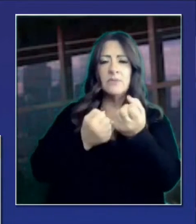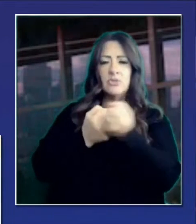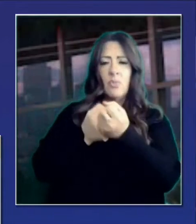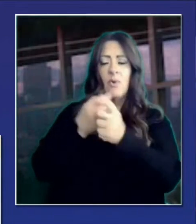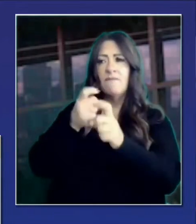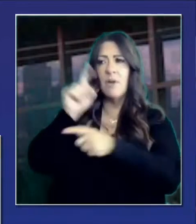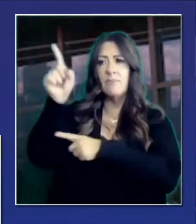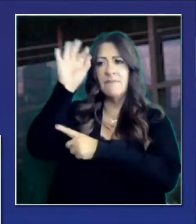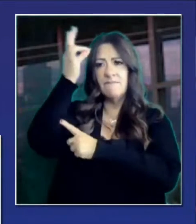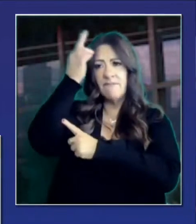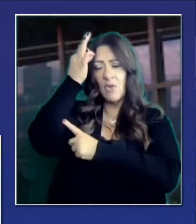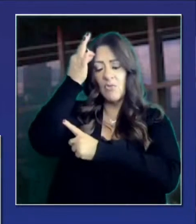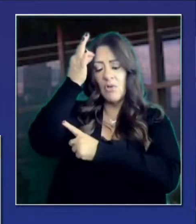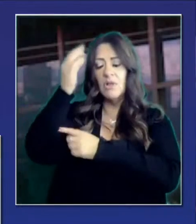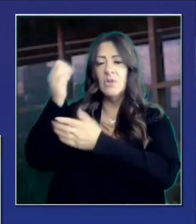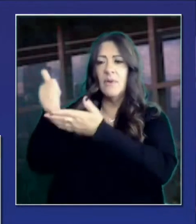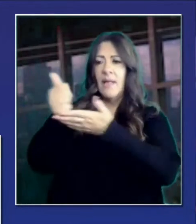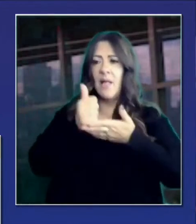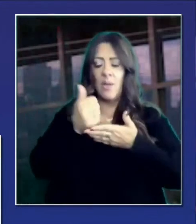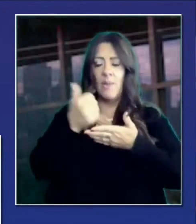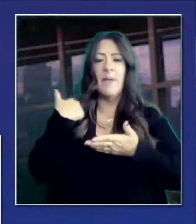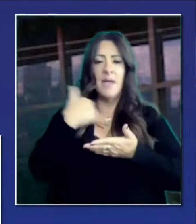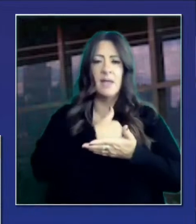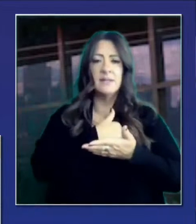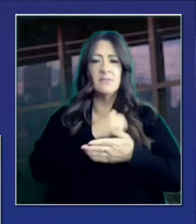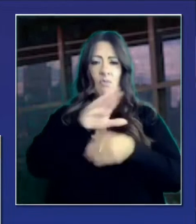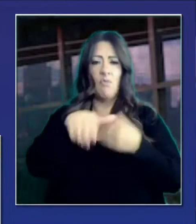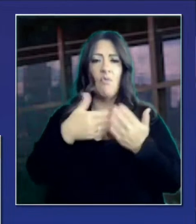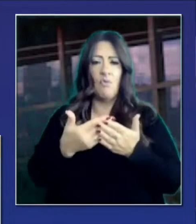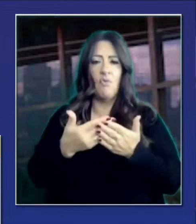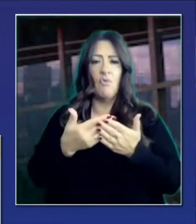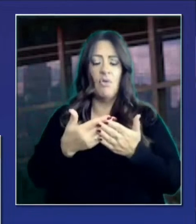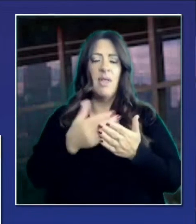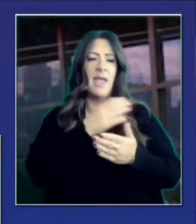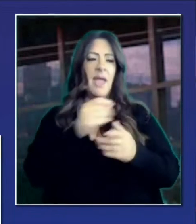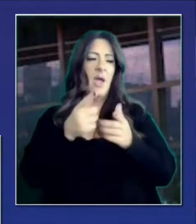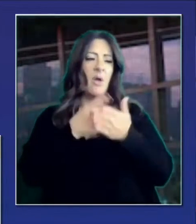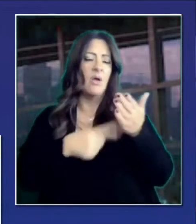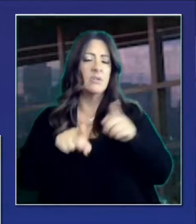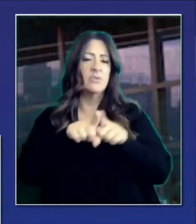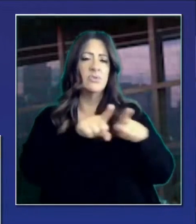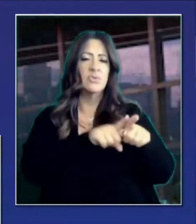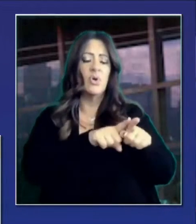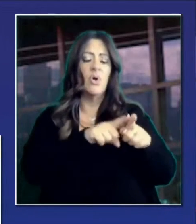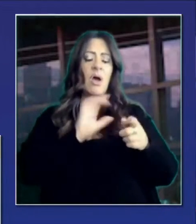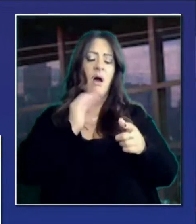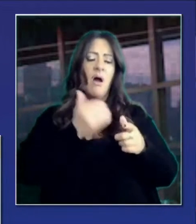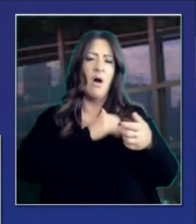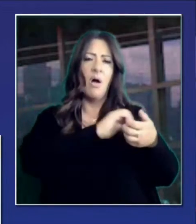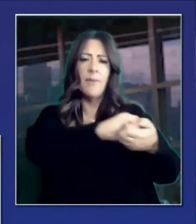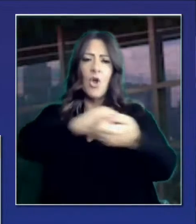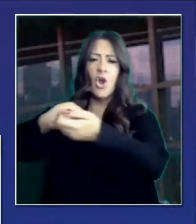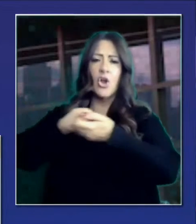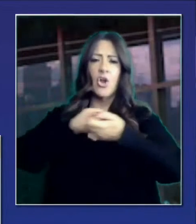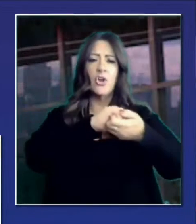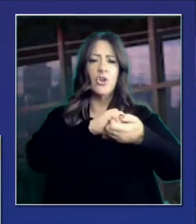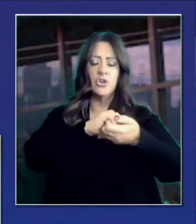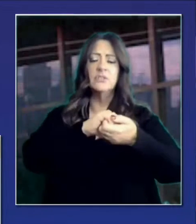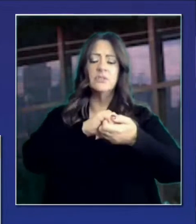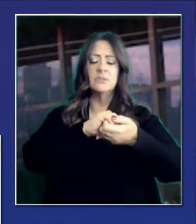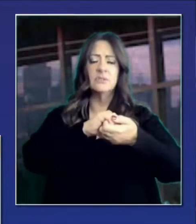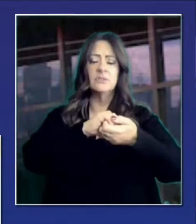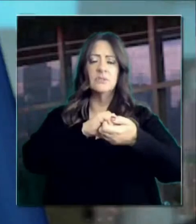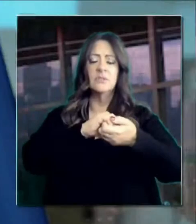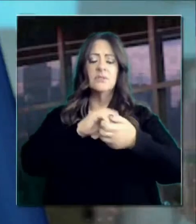how the governors sort of shared today with our county partners, our other healthcare partners, to make sure Californians get vaccinated as